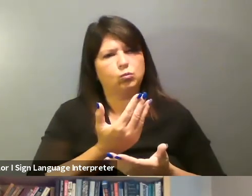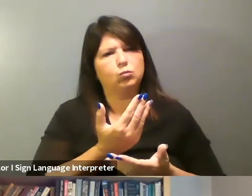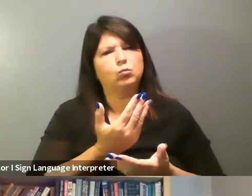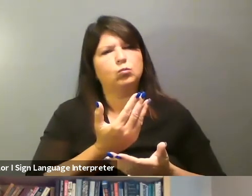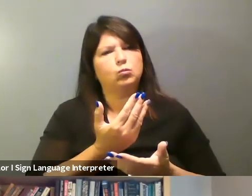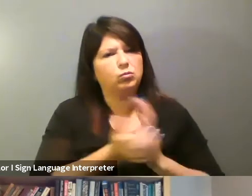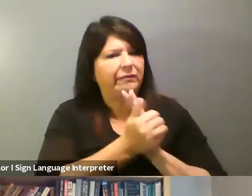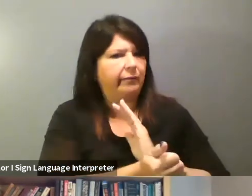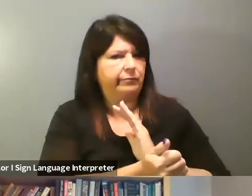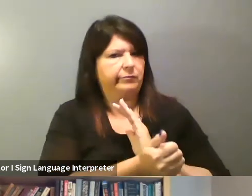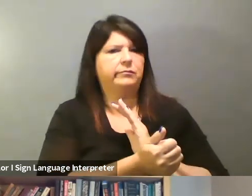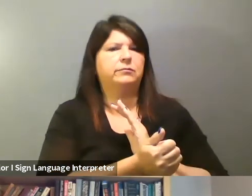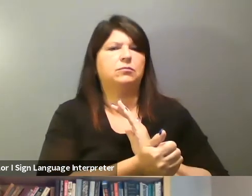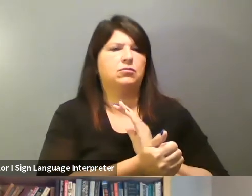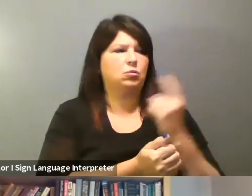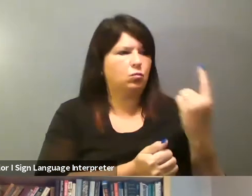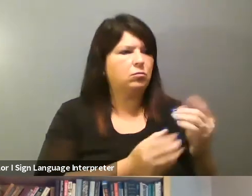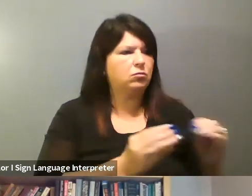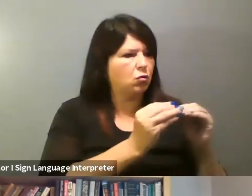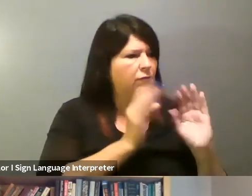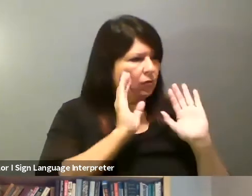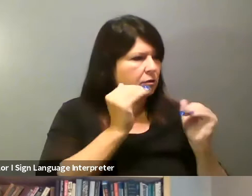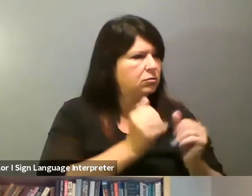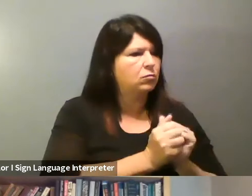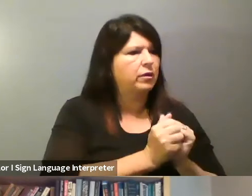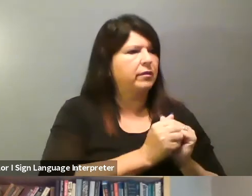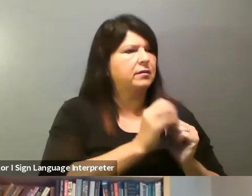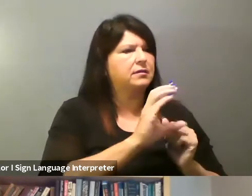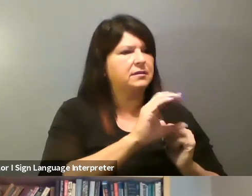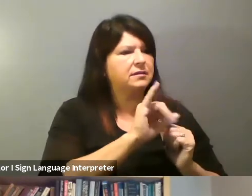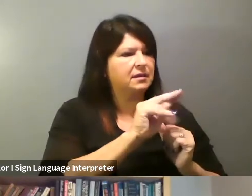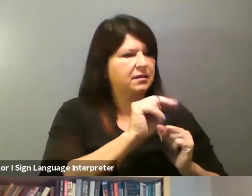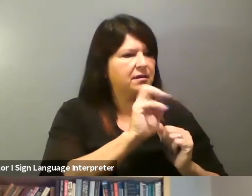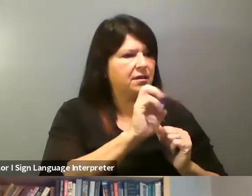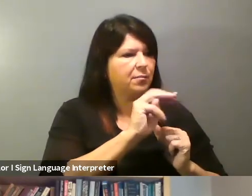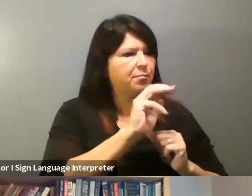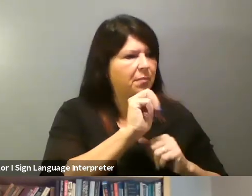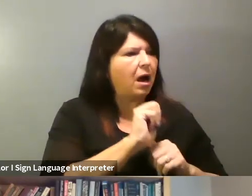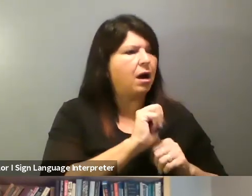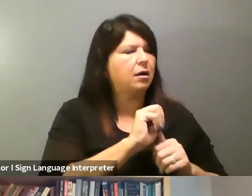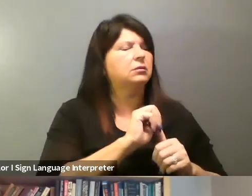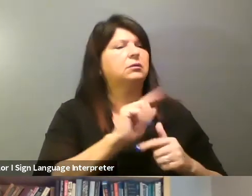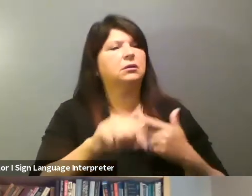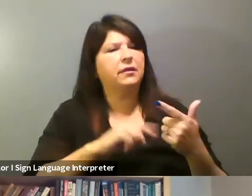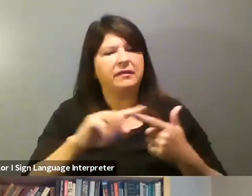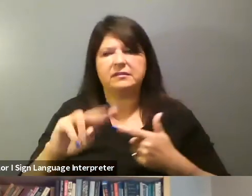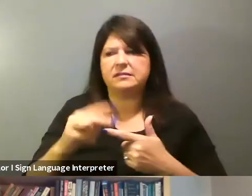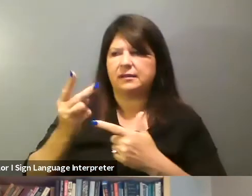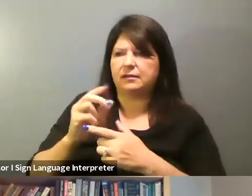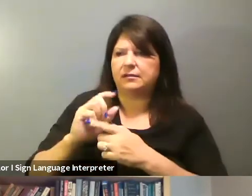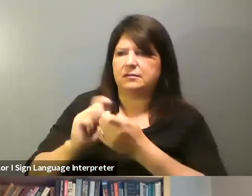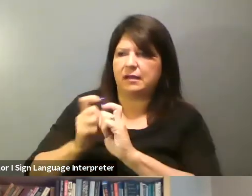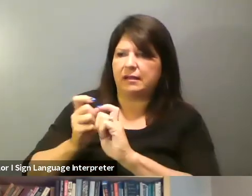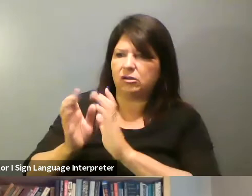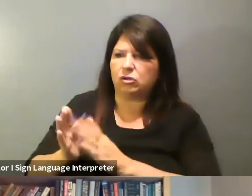cinema verite scenes. And then the second editor I worked with was really good at structure. And she really provided a sort of a historical